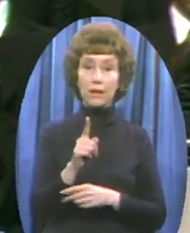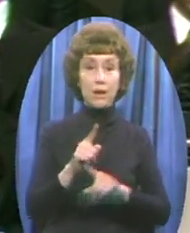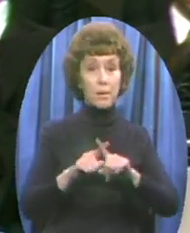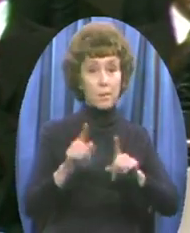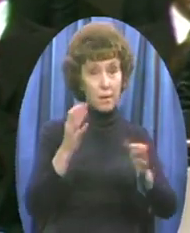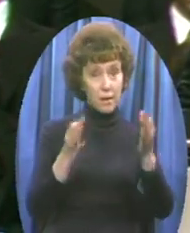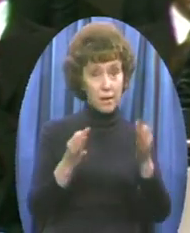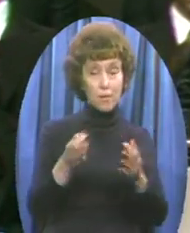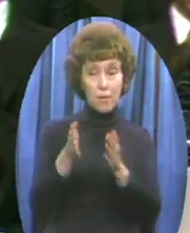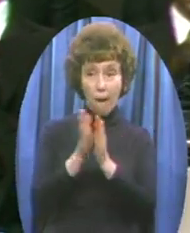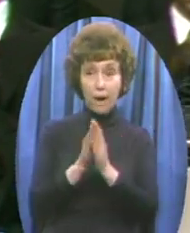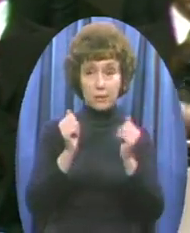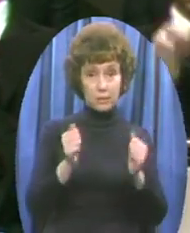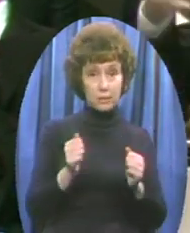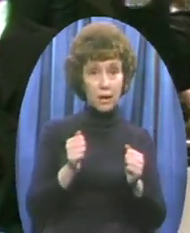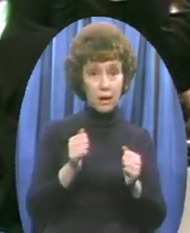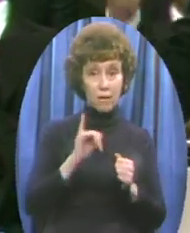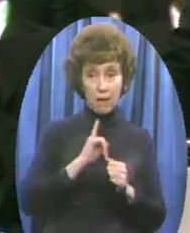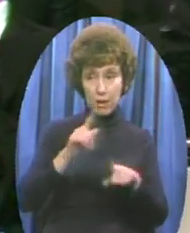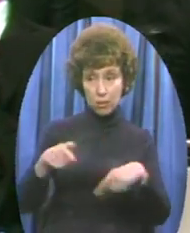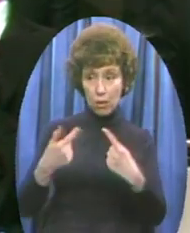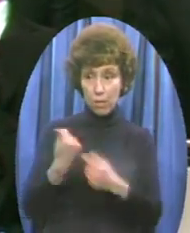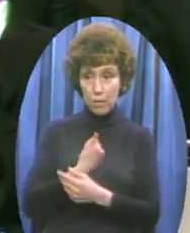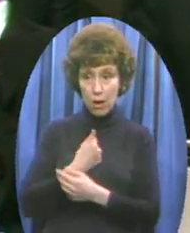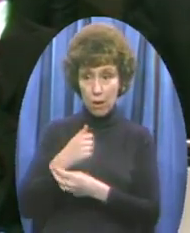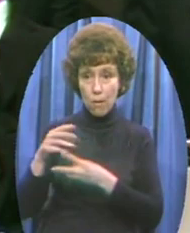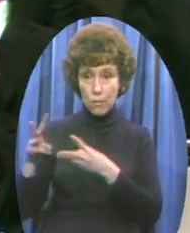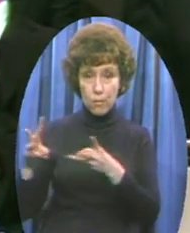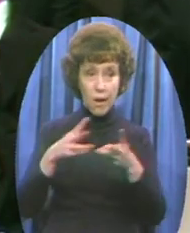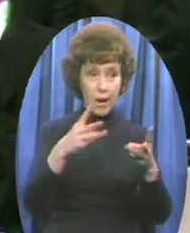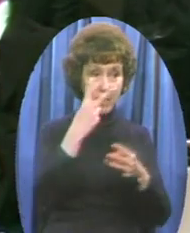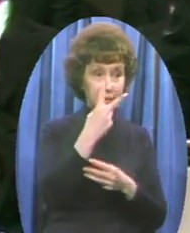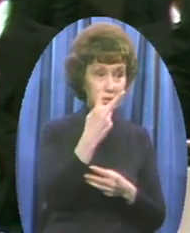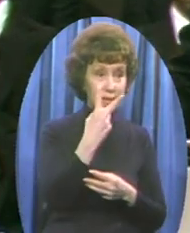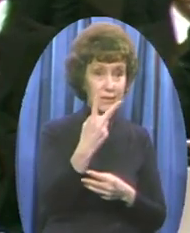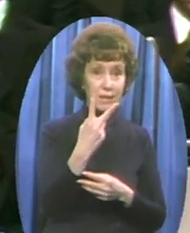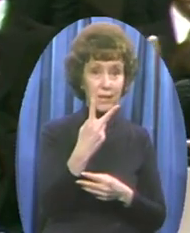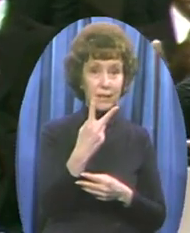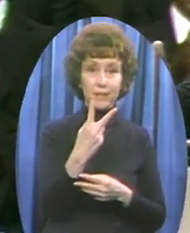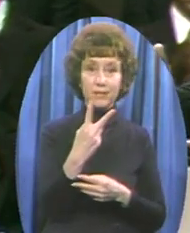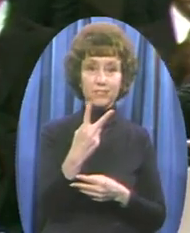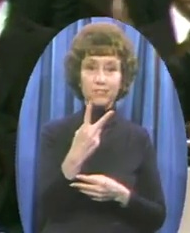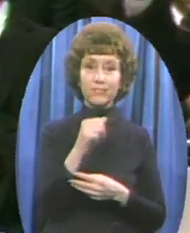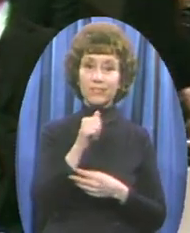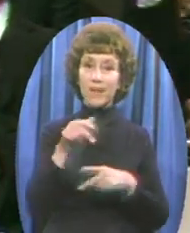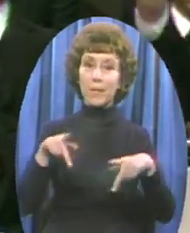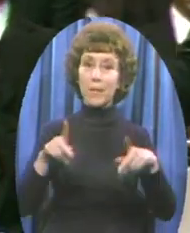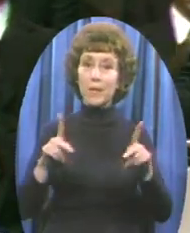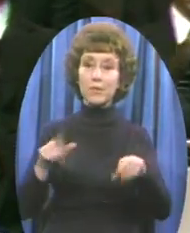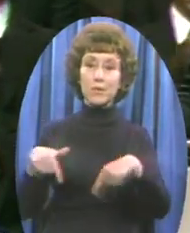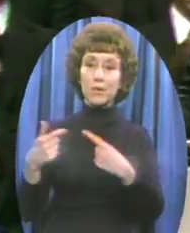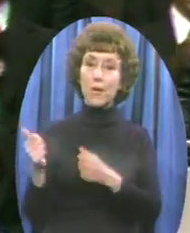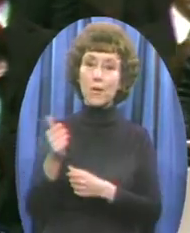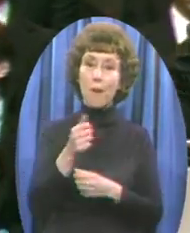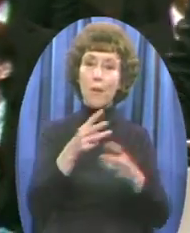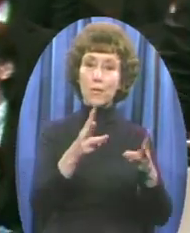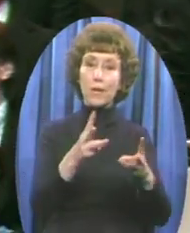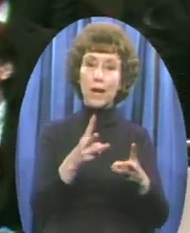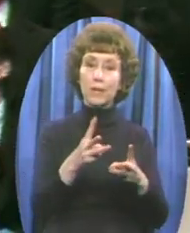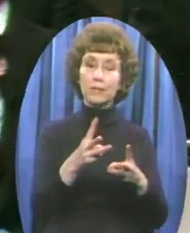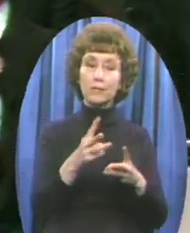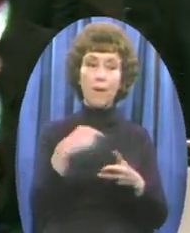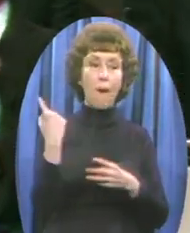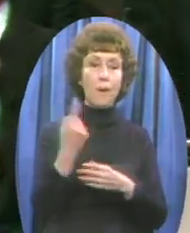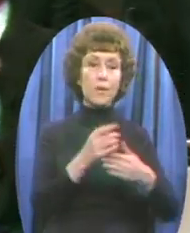that. Because the fact is, when you go into the mainland of Russia, you'll find the churches are closed, the Christians are suppressed and